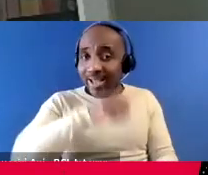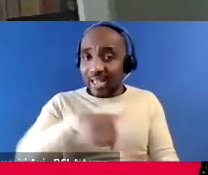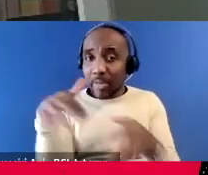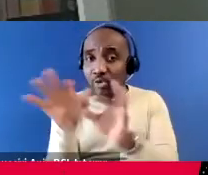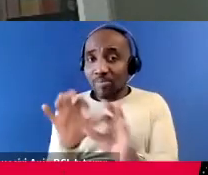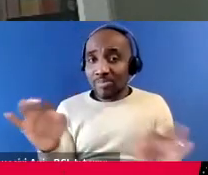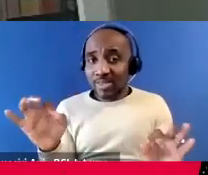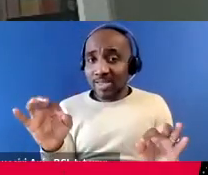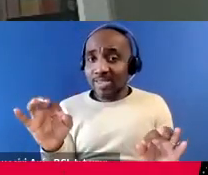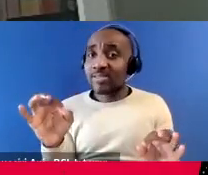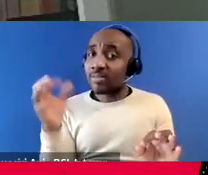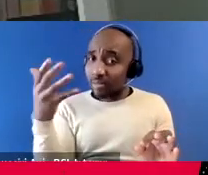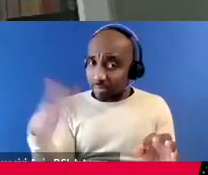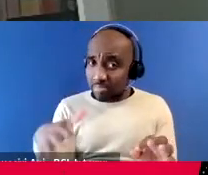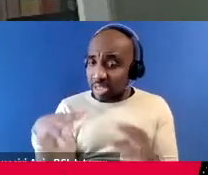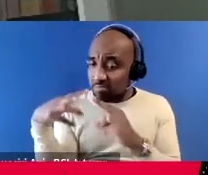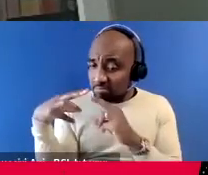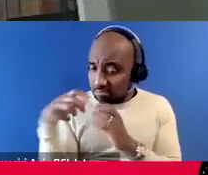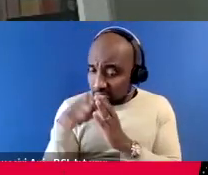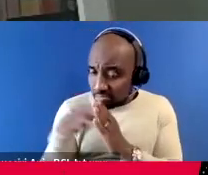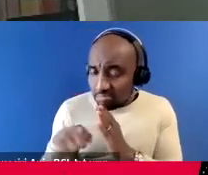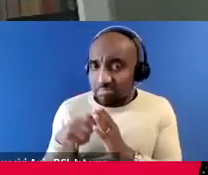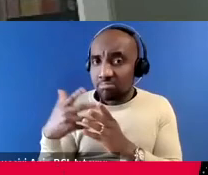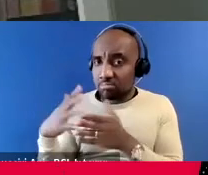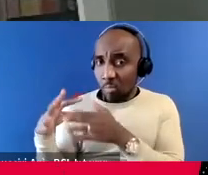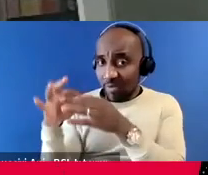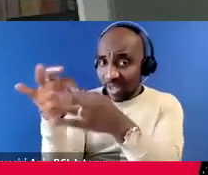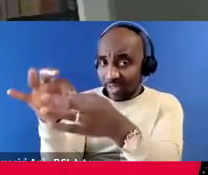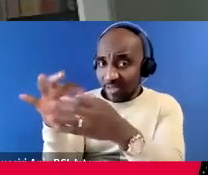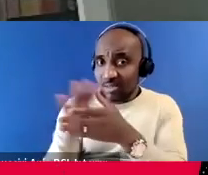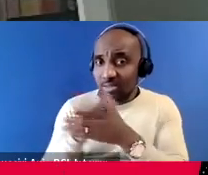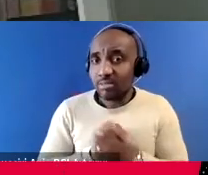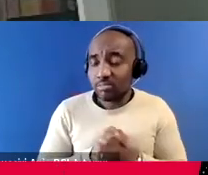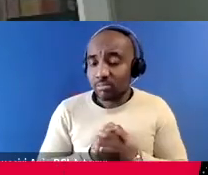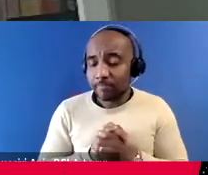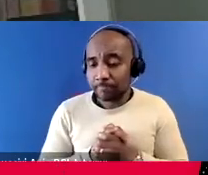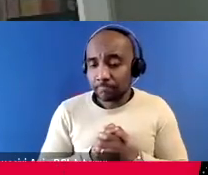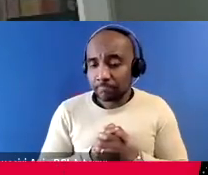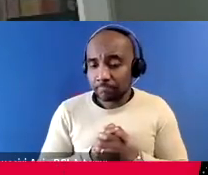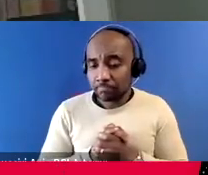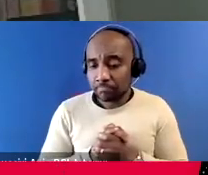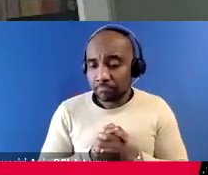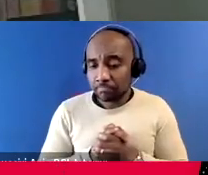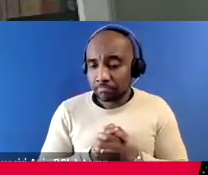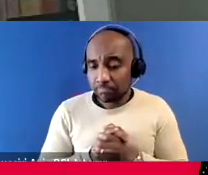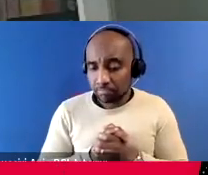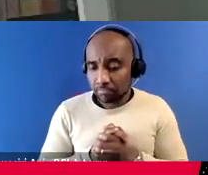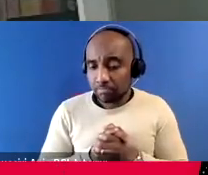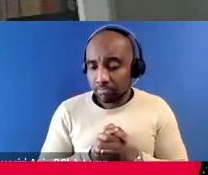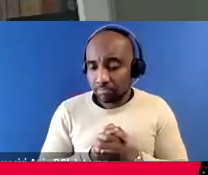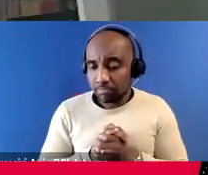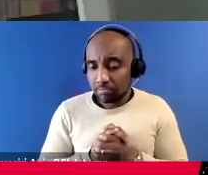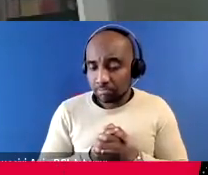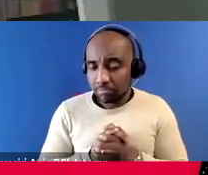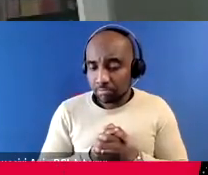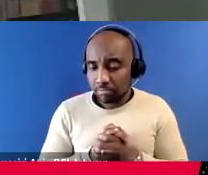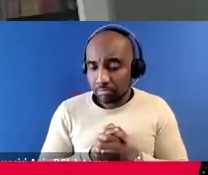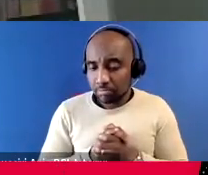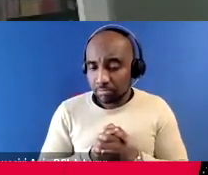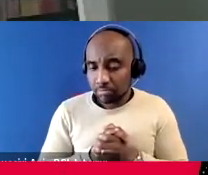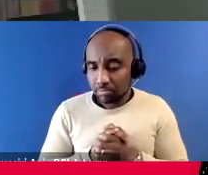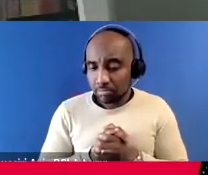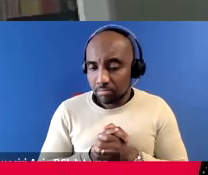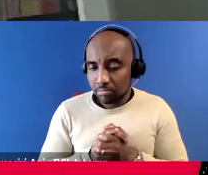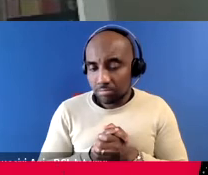ATIMSM, which is like a teachers union, with NUT and NEU, who are also on our steering